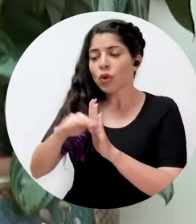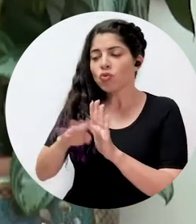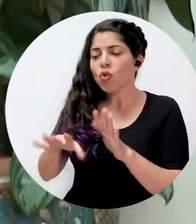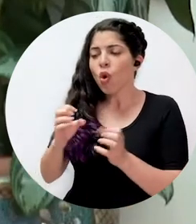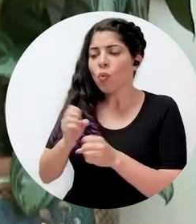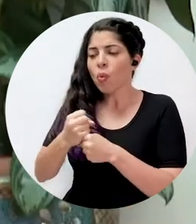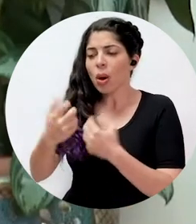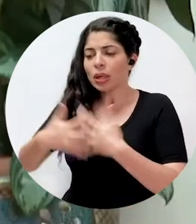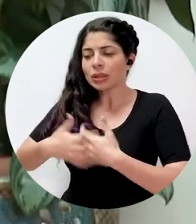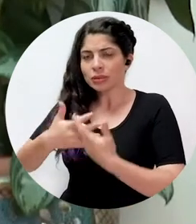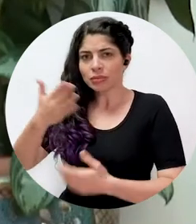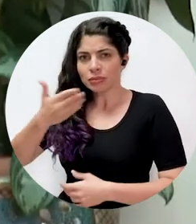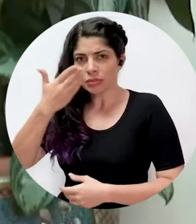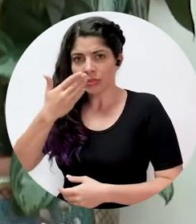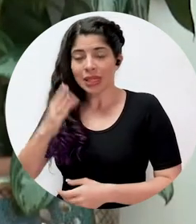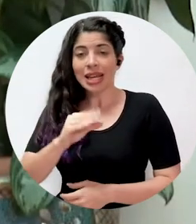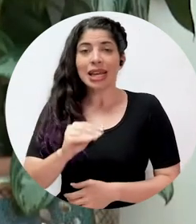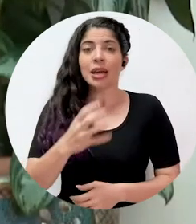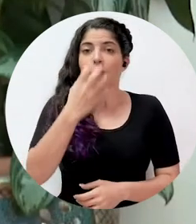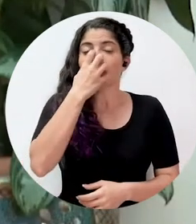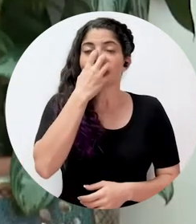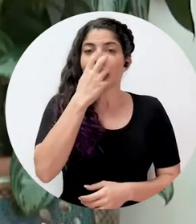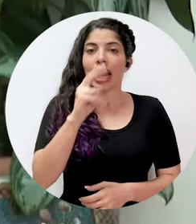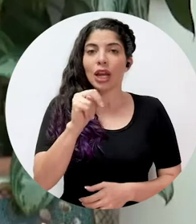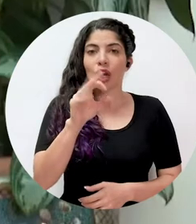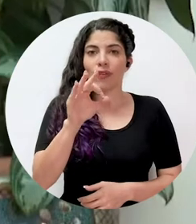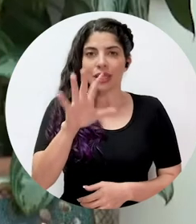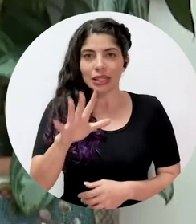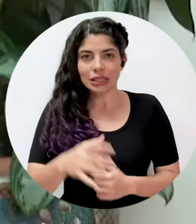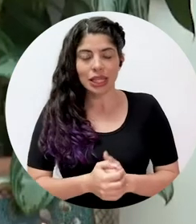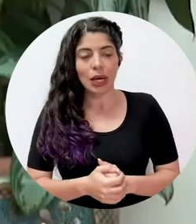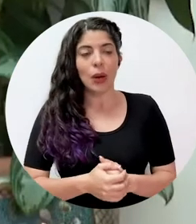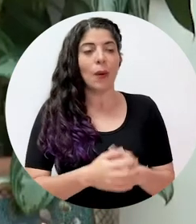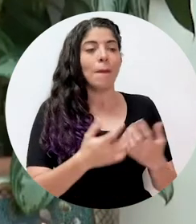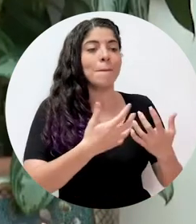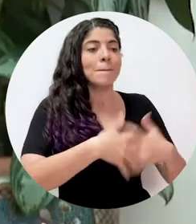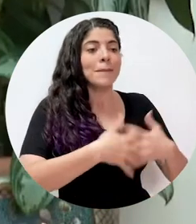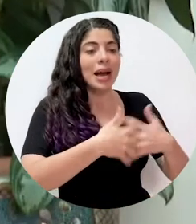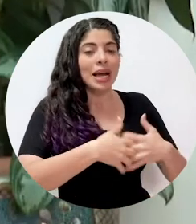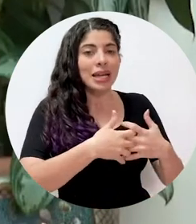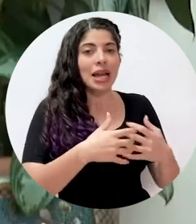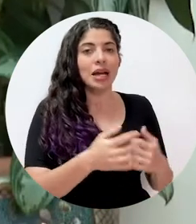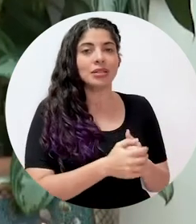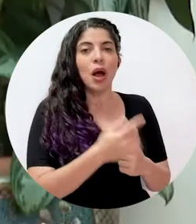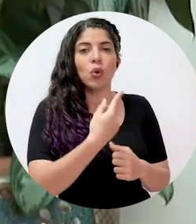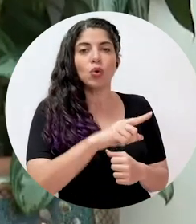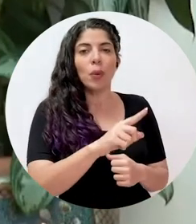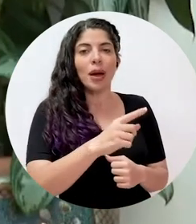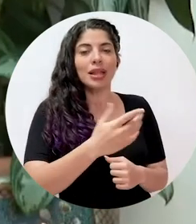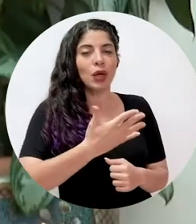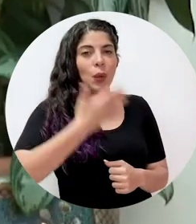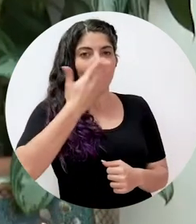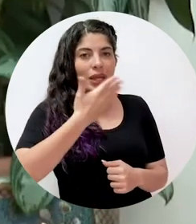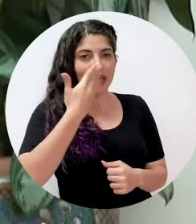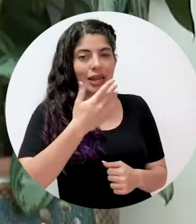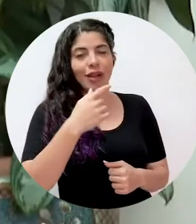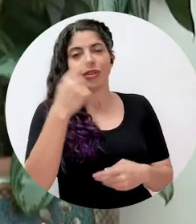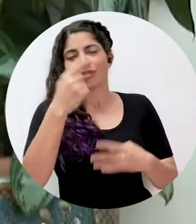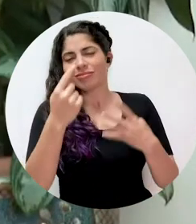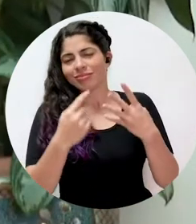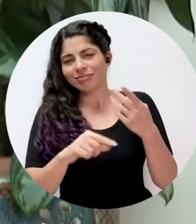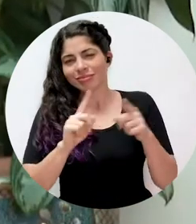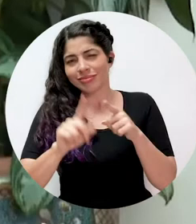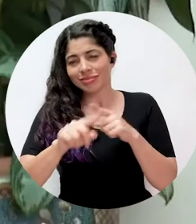respirator prototypes, N95 masks, pneumatic mechanical ventilators, among other